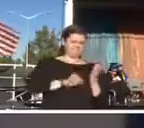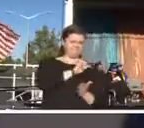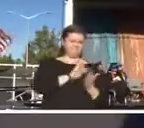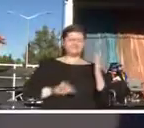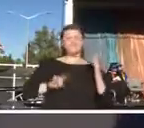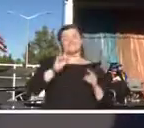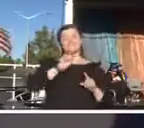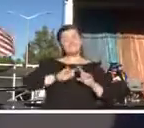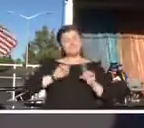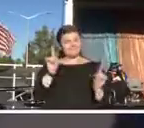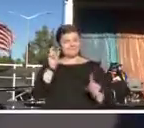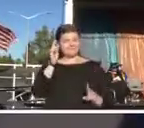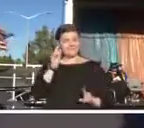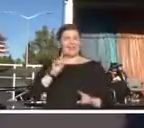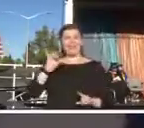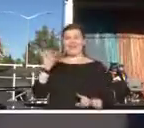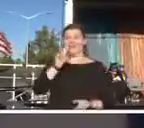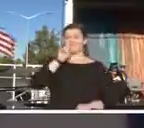penguins,